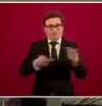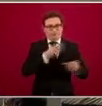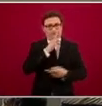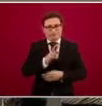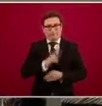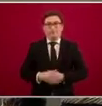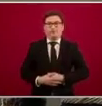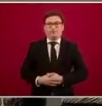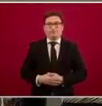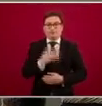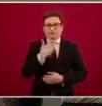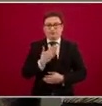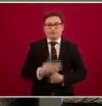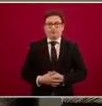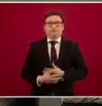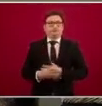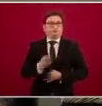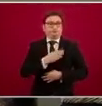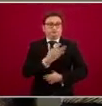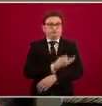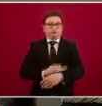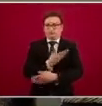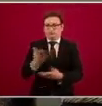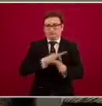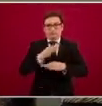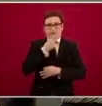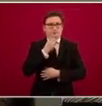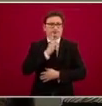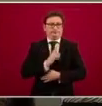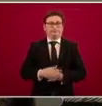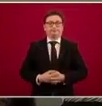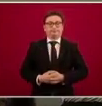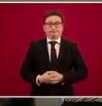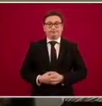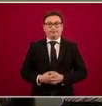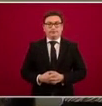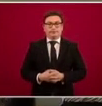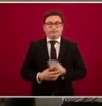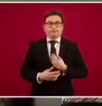technical report? Thank you. Good evening, everyone.